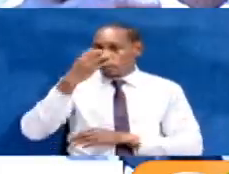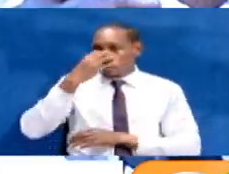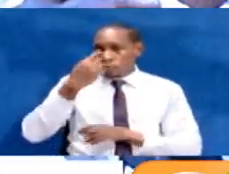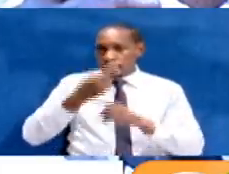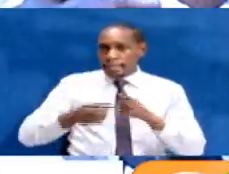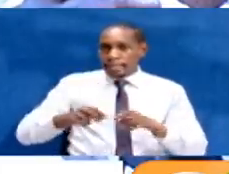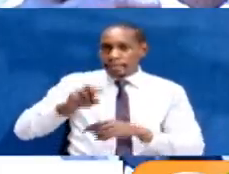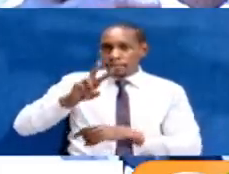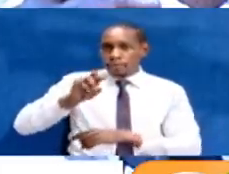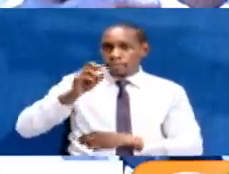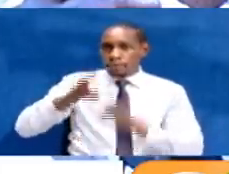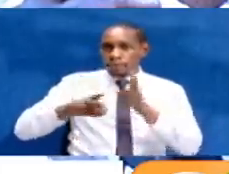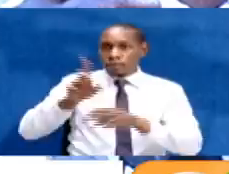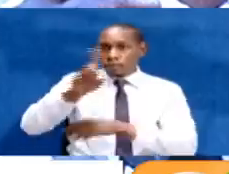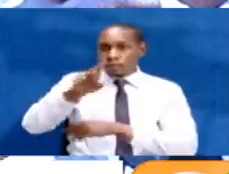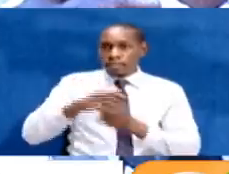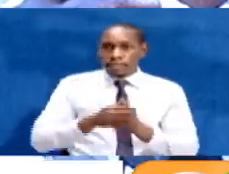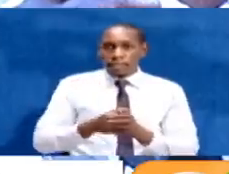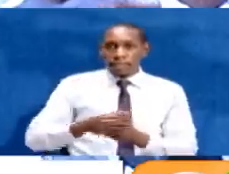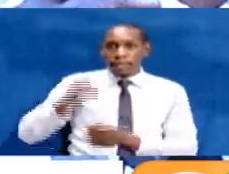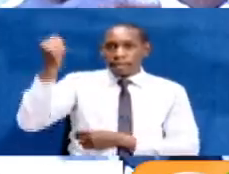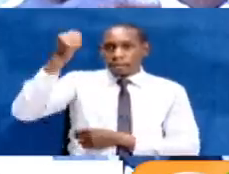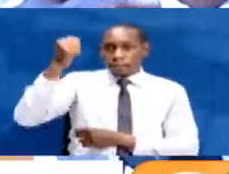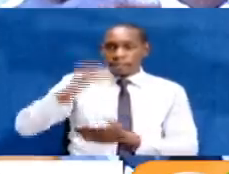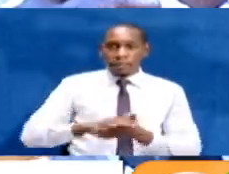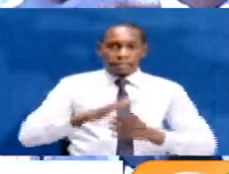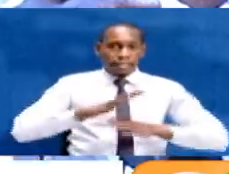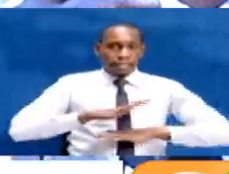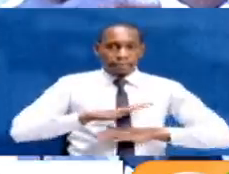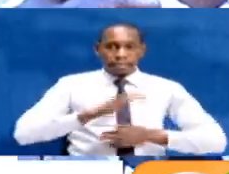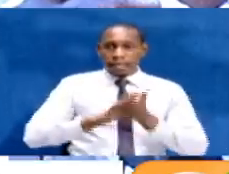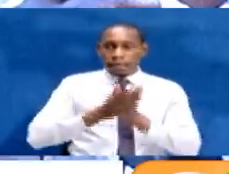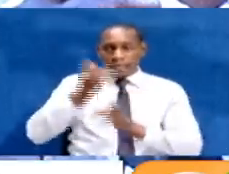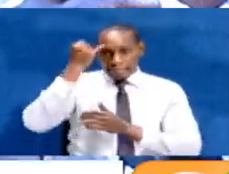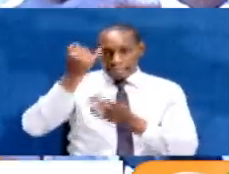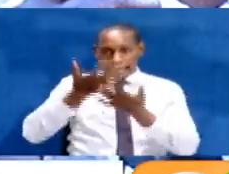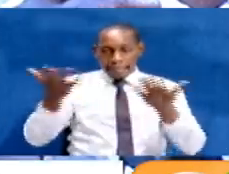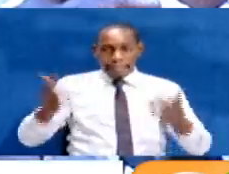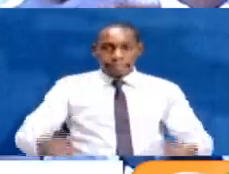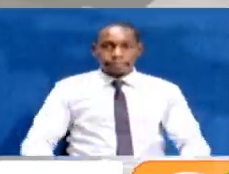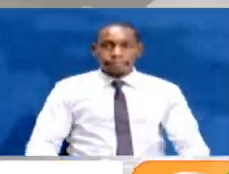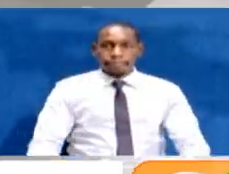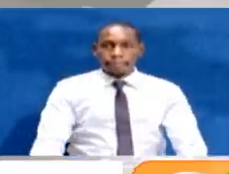William Ruto in 2022? Politics of convenience, no principles at all.